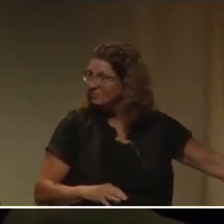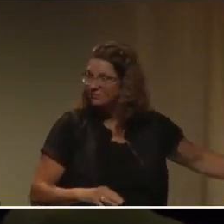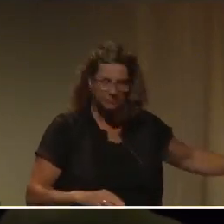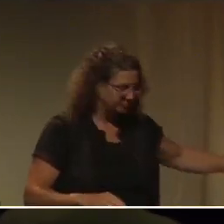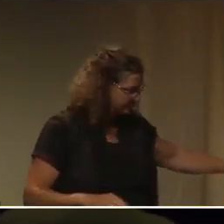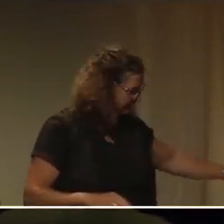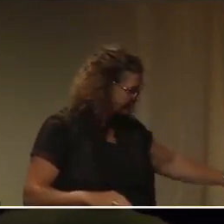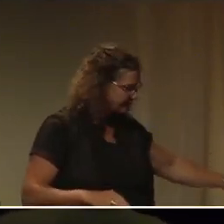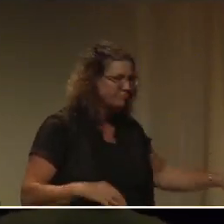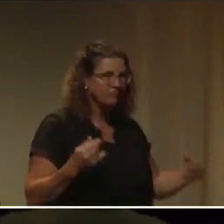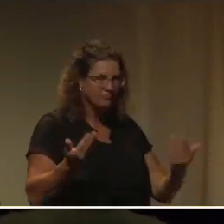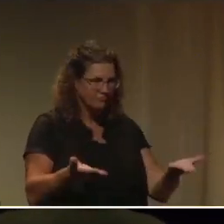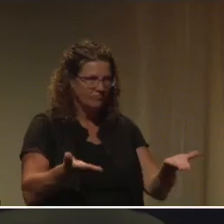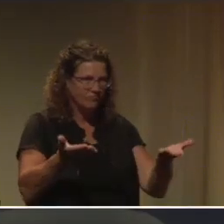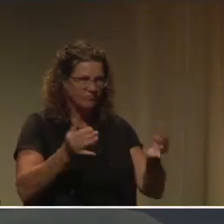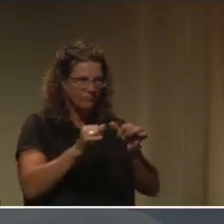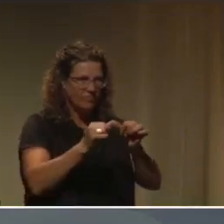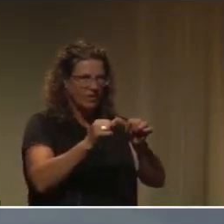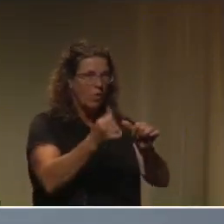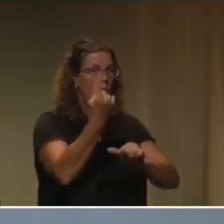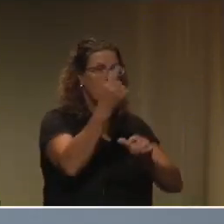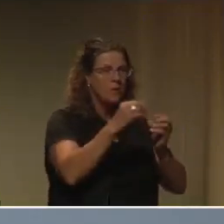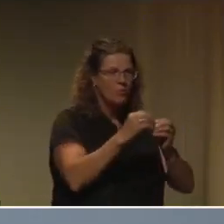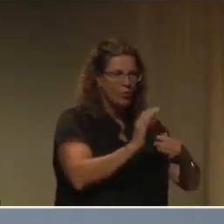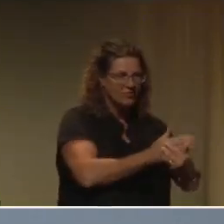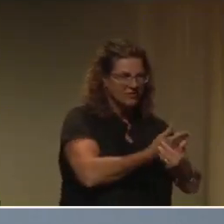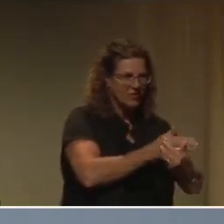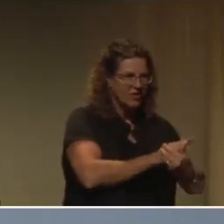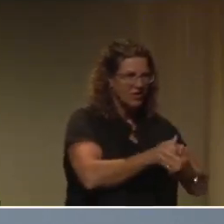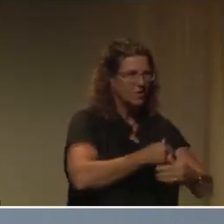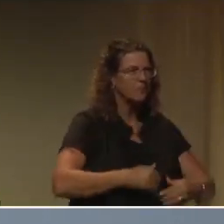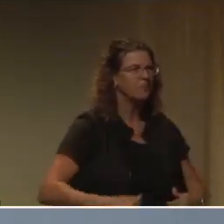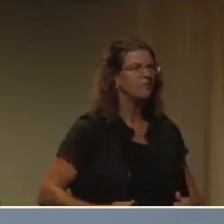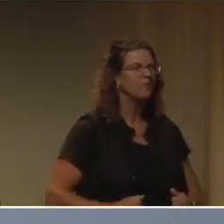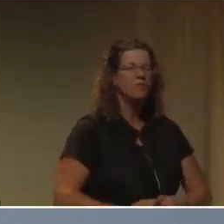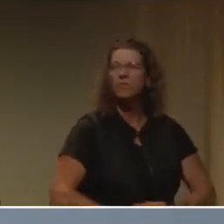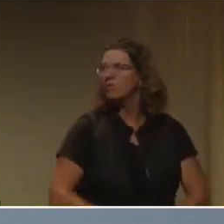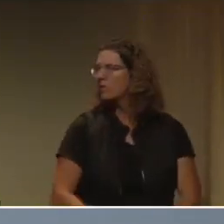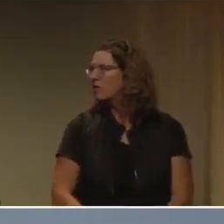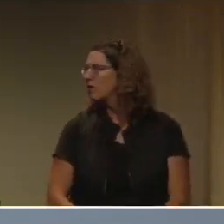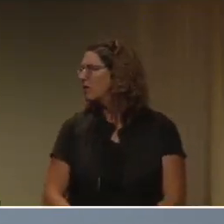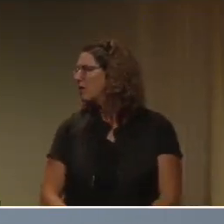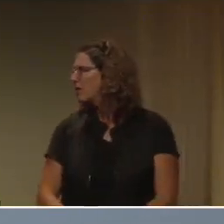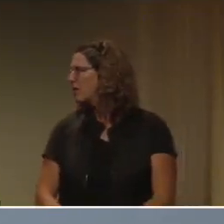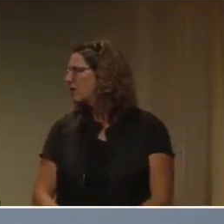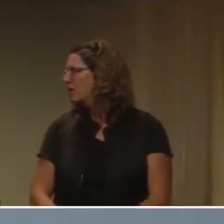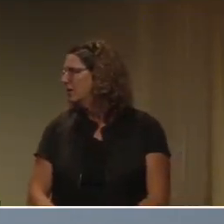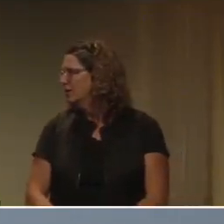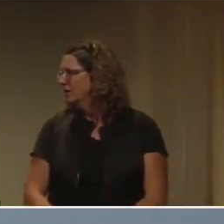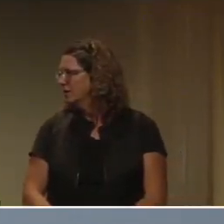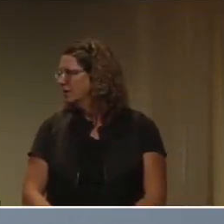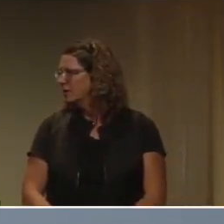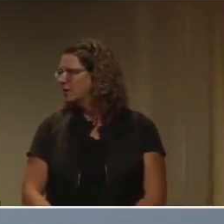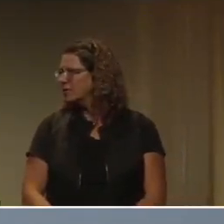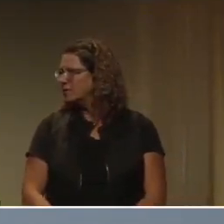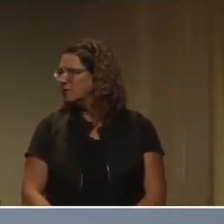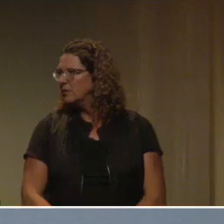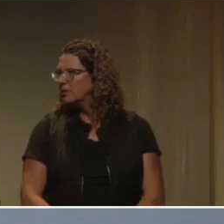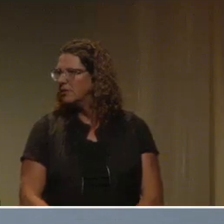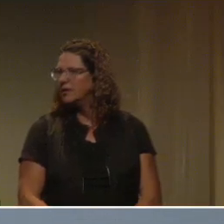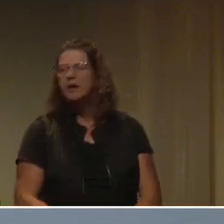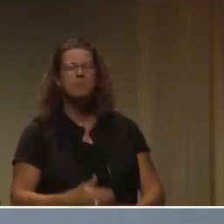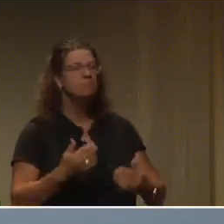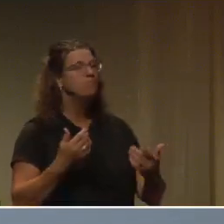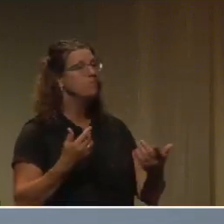Yeah, let's just remain standing. We're going to sing one more song. And I just want to say that if you're